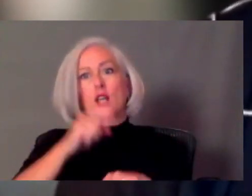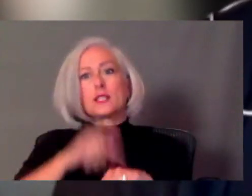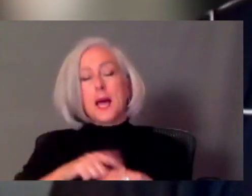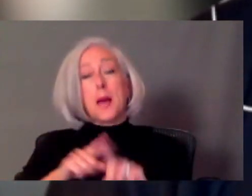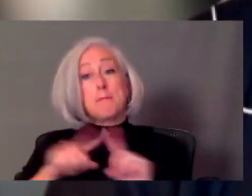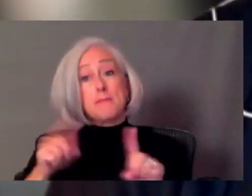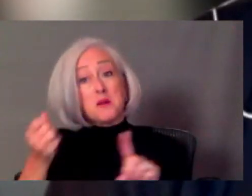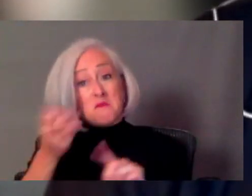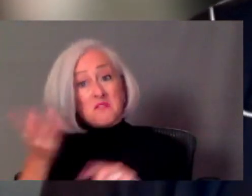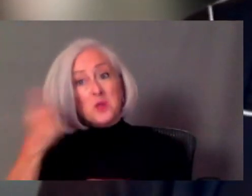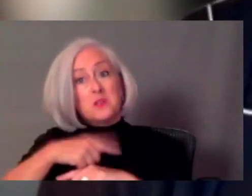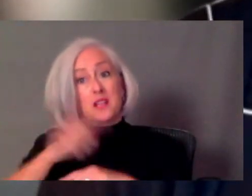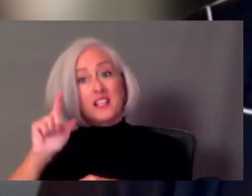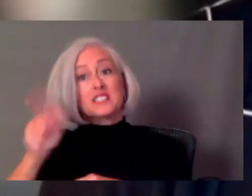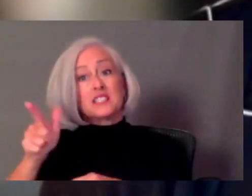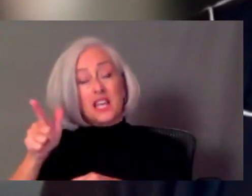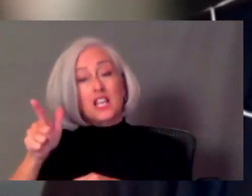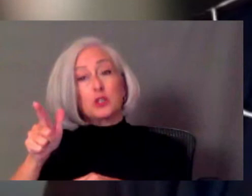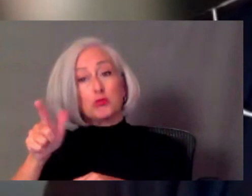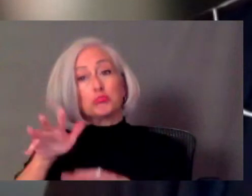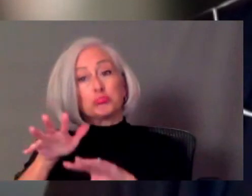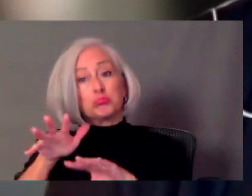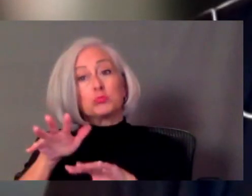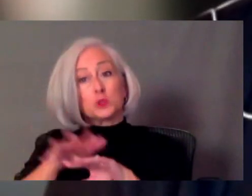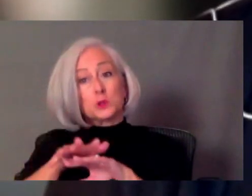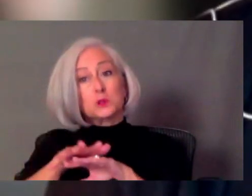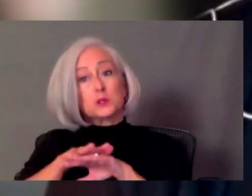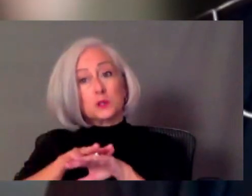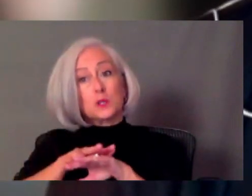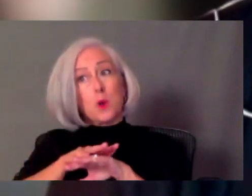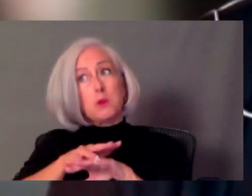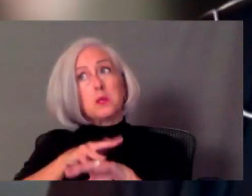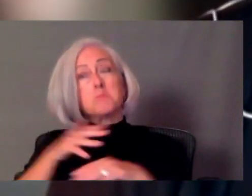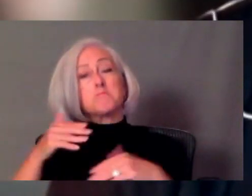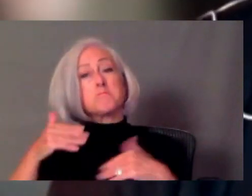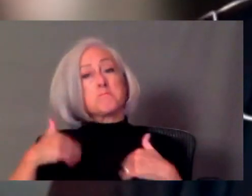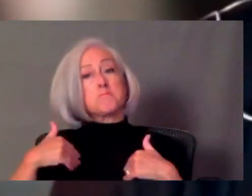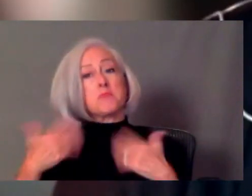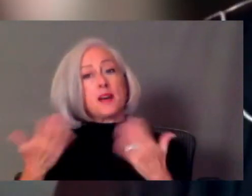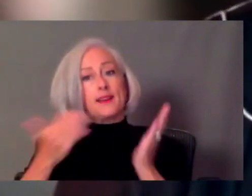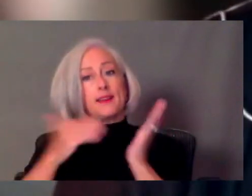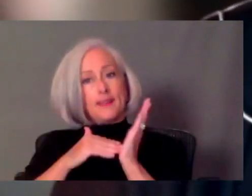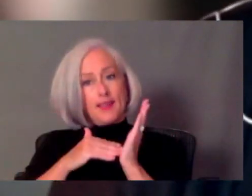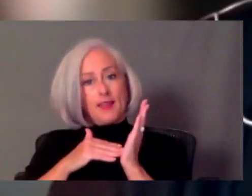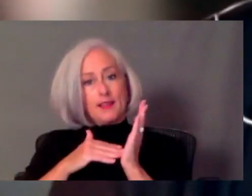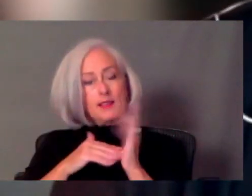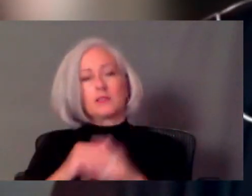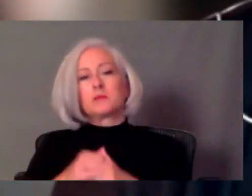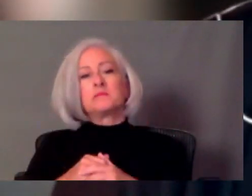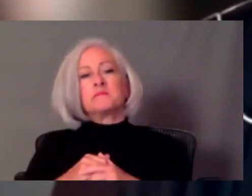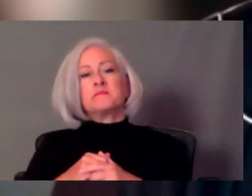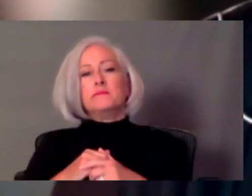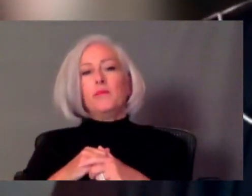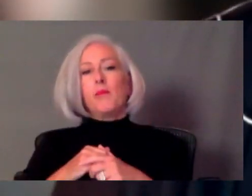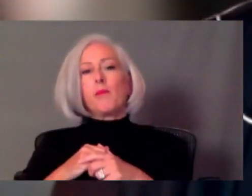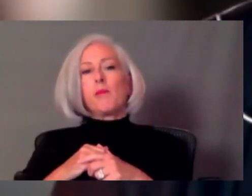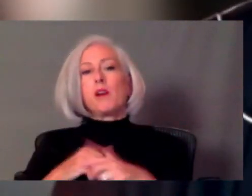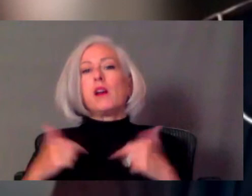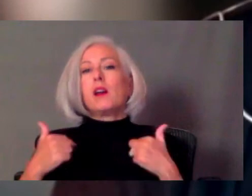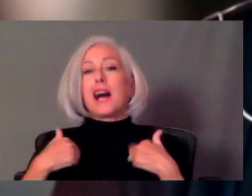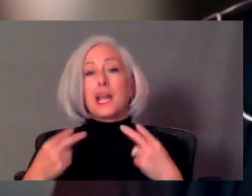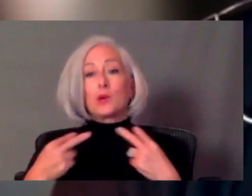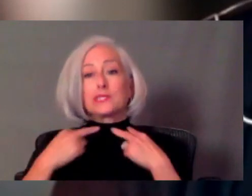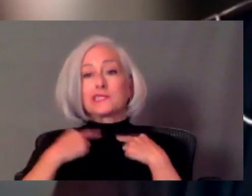to others. And when you contract COVID, I know I can speak for myself. You literally sit